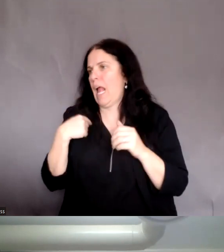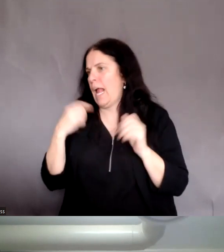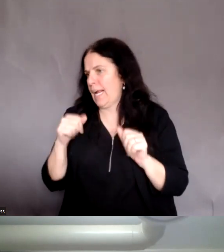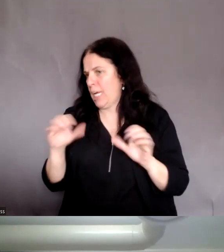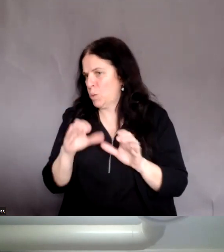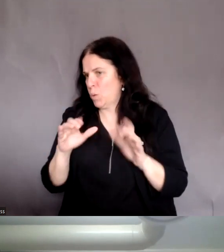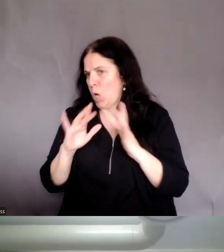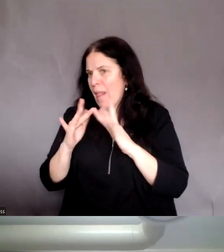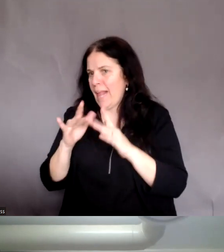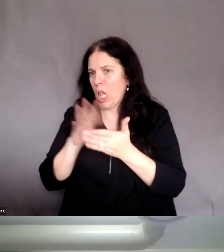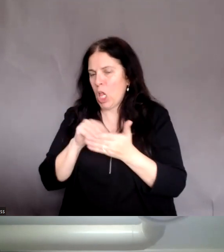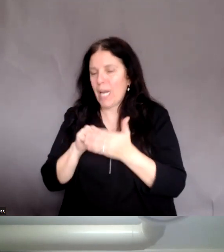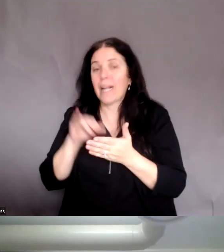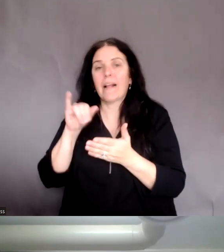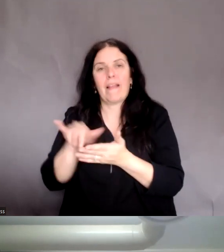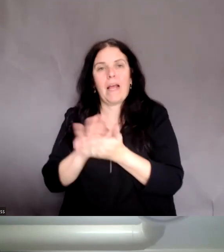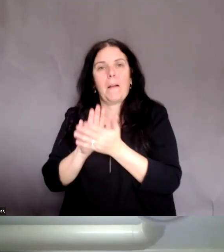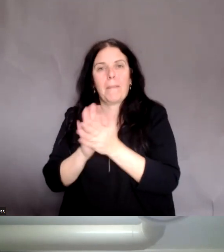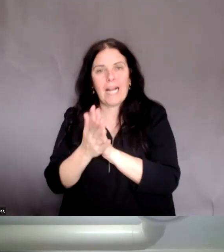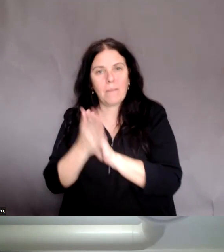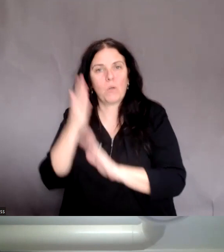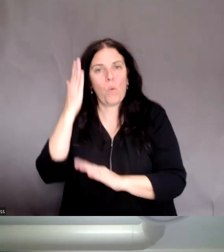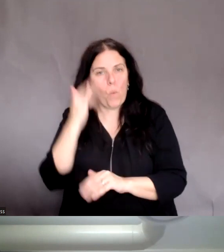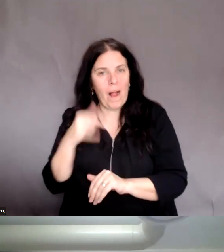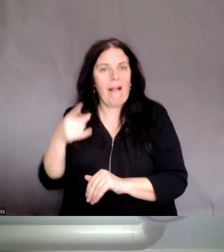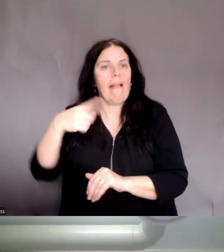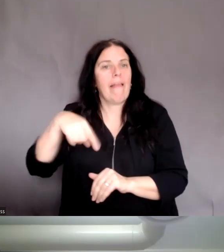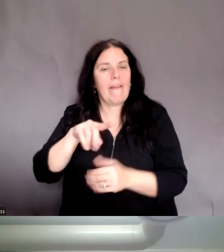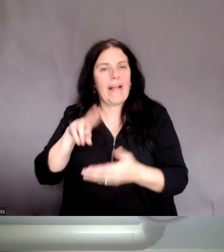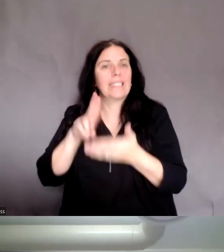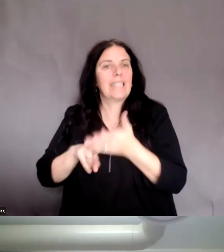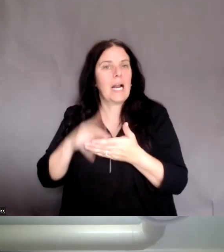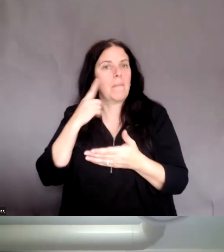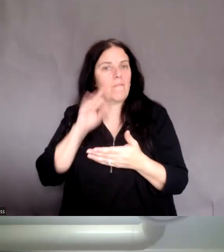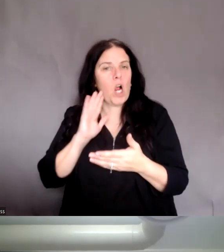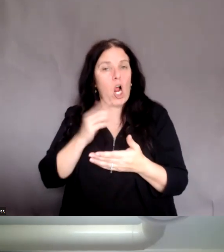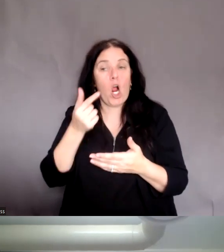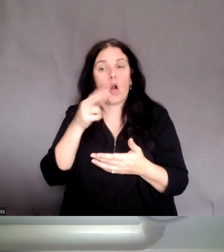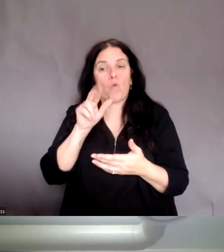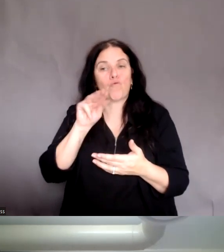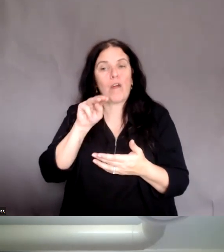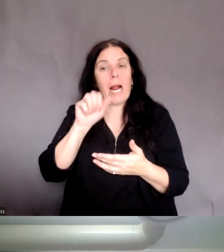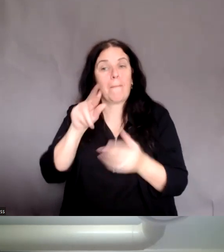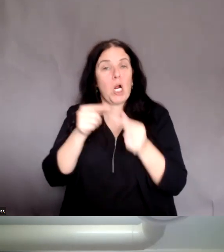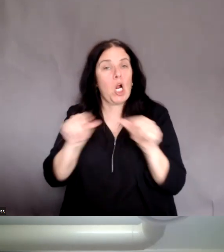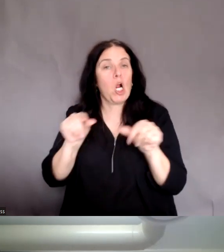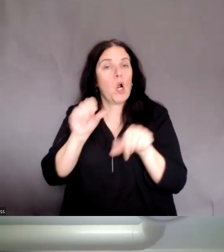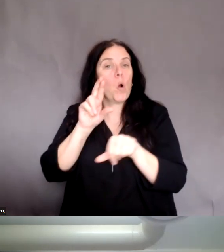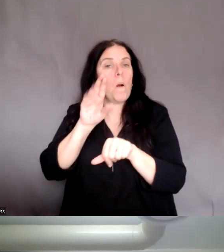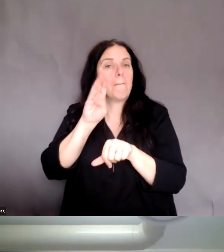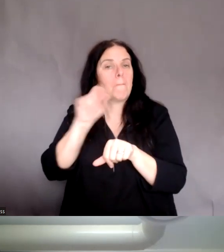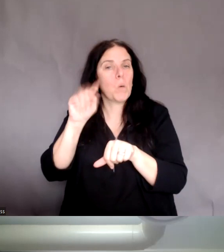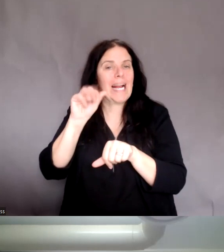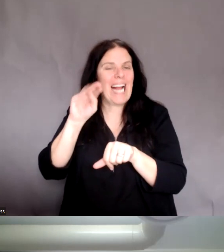learning. And then that becomes the reason why they sign up for our grammar boot camp, which is also online, or Writing for Success, which is